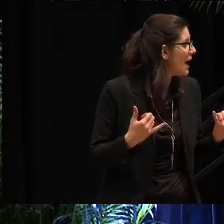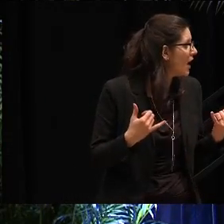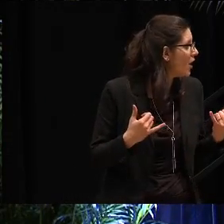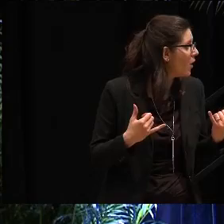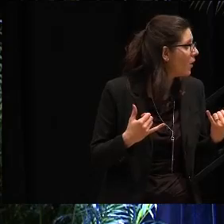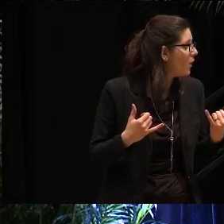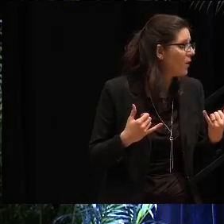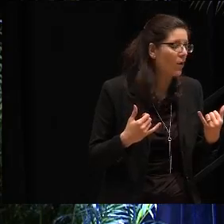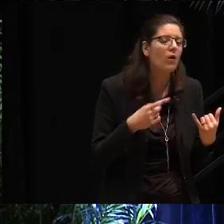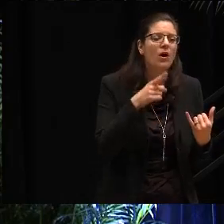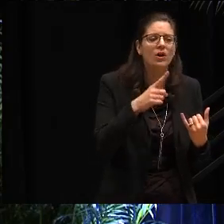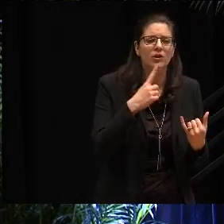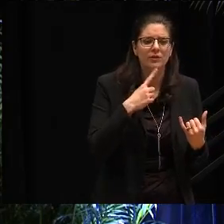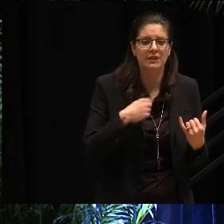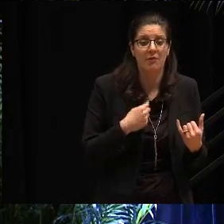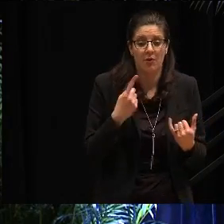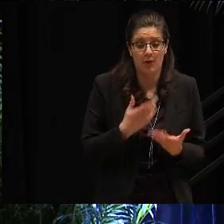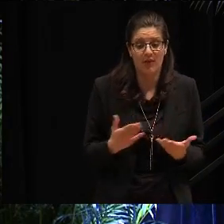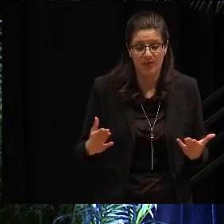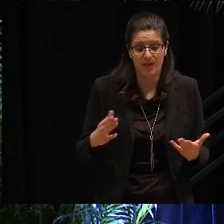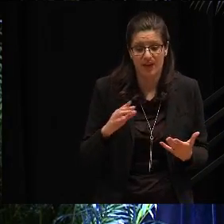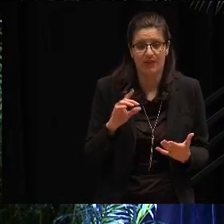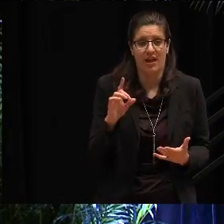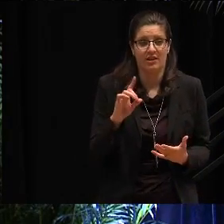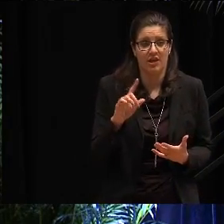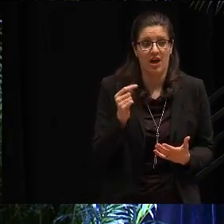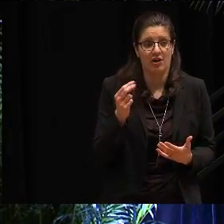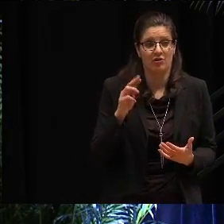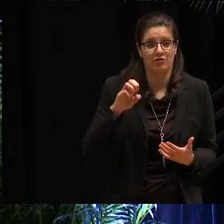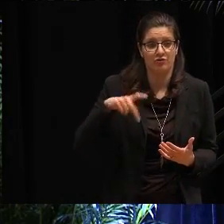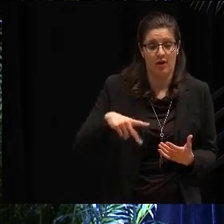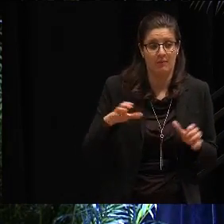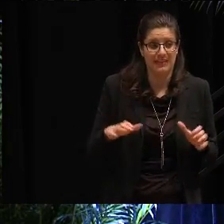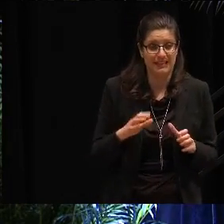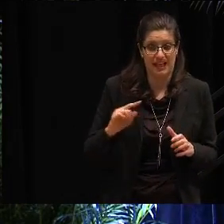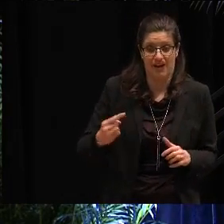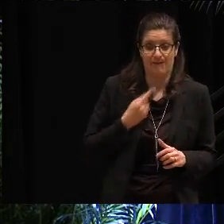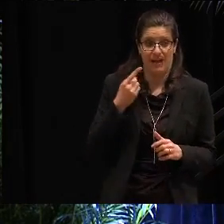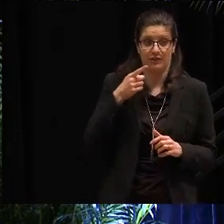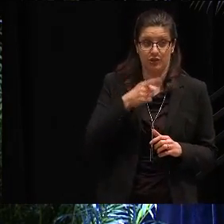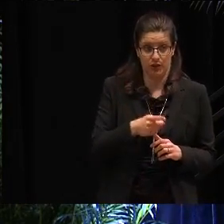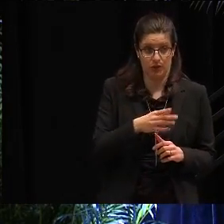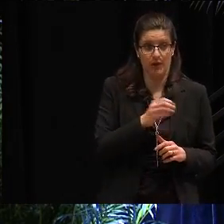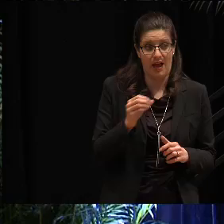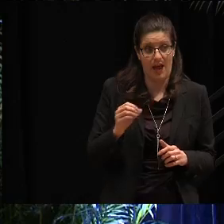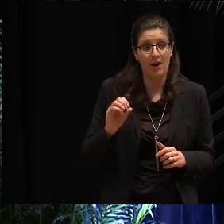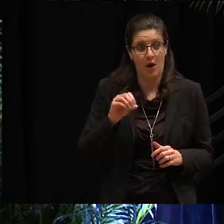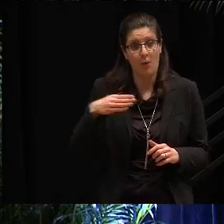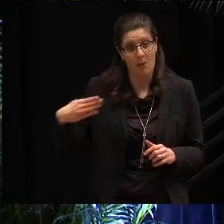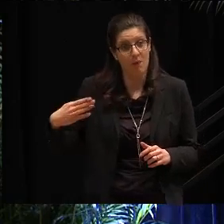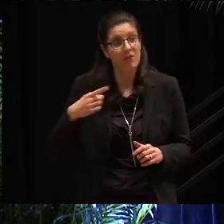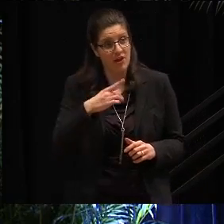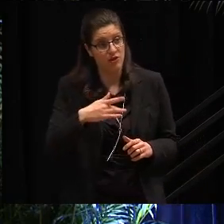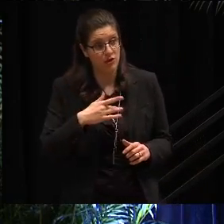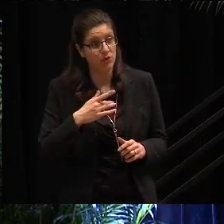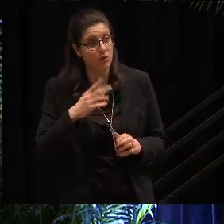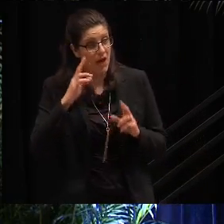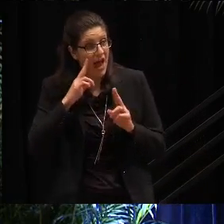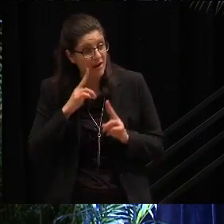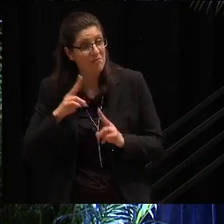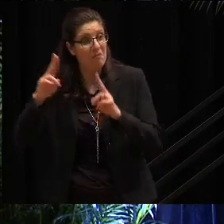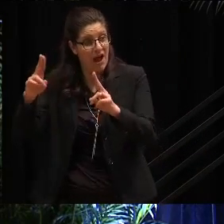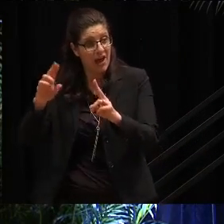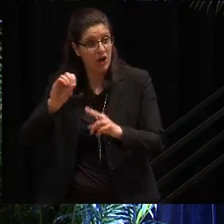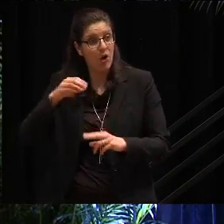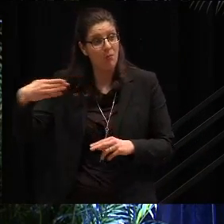give me one thing that Donald Trump has done that really deeply offends you? And can you give me one thing that Barack Yes, Obama I did could. that you admire?